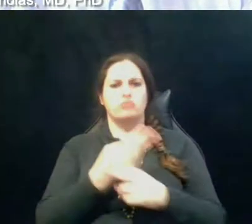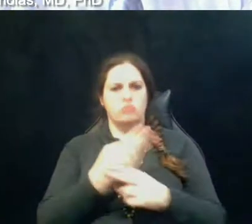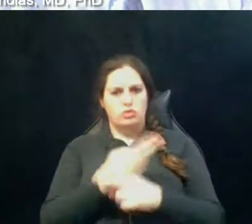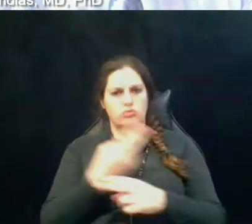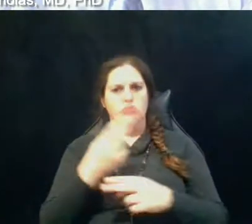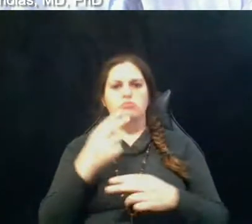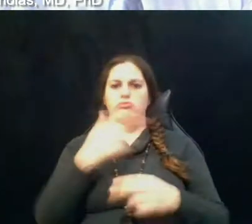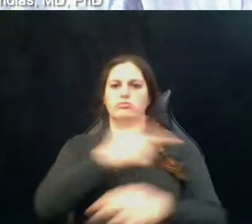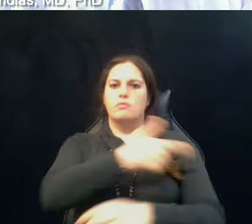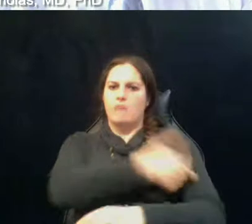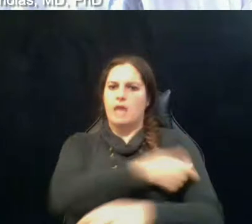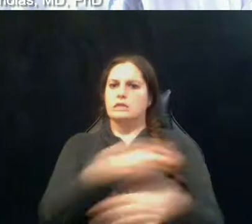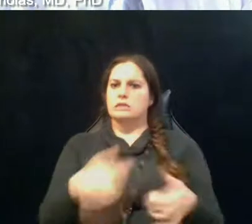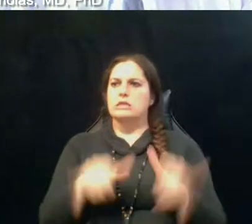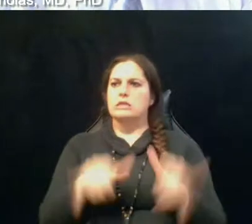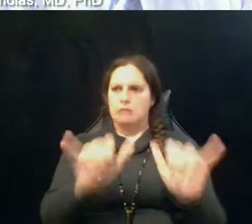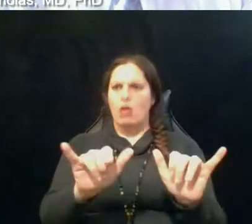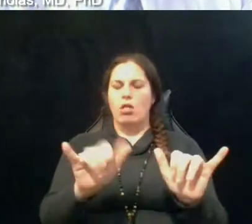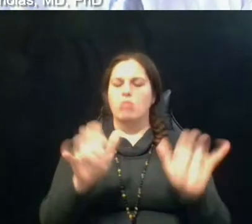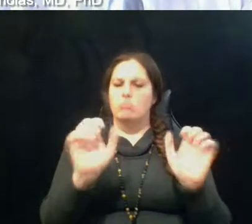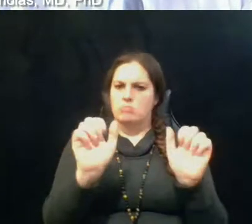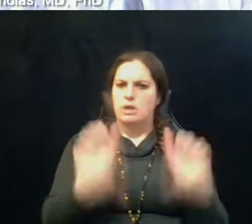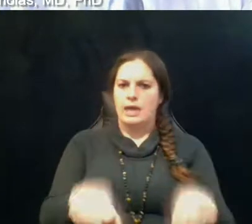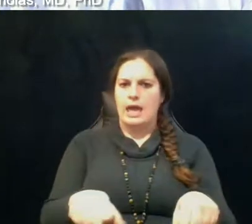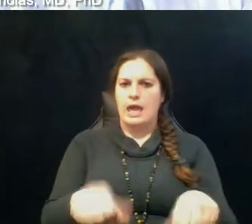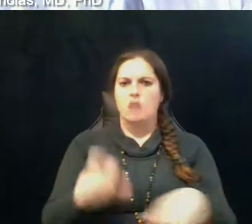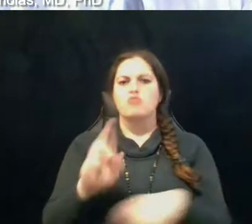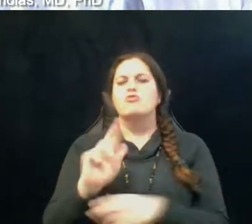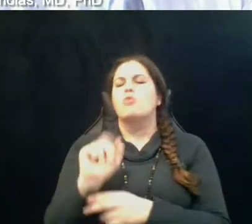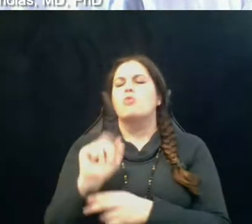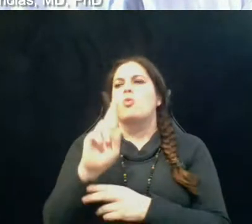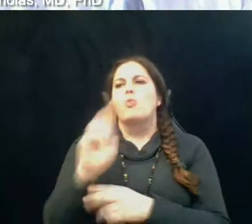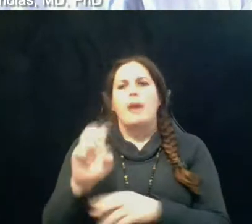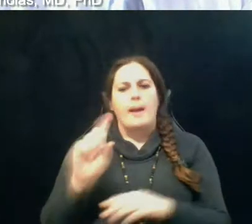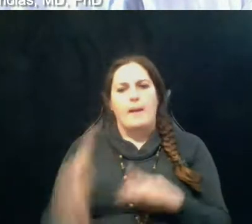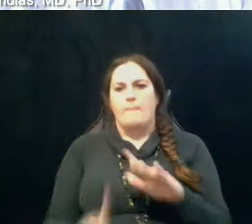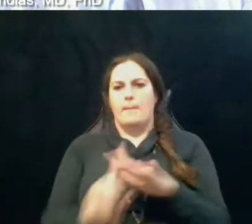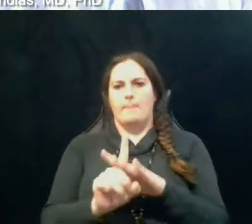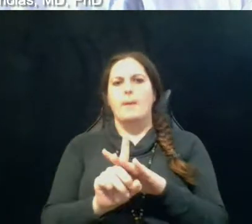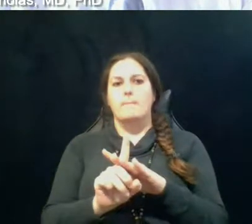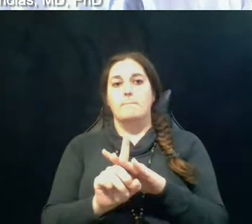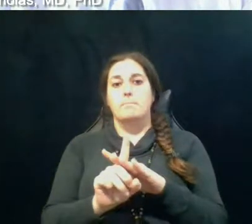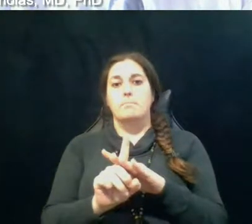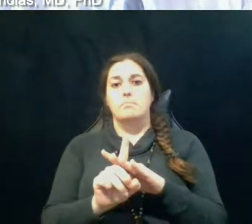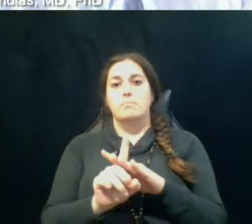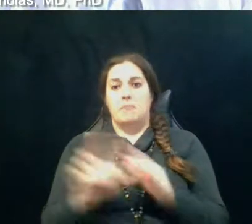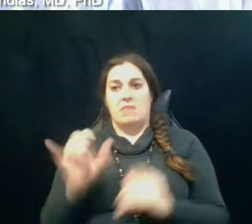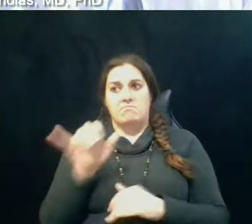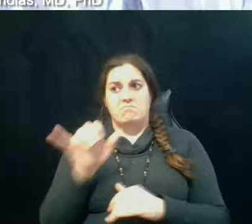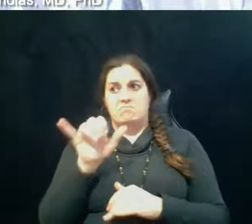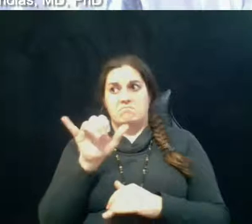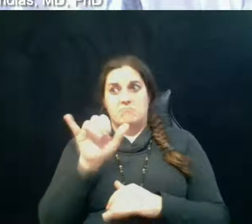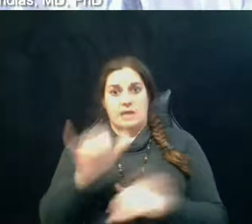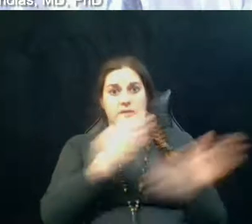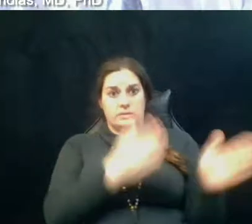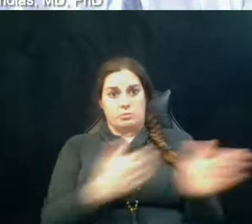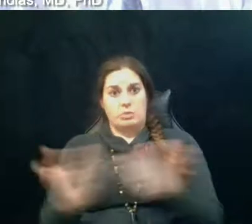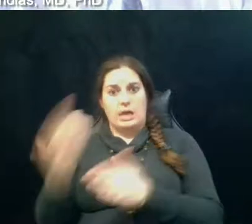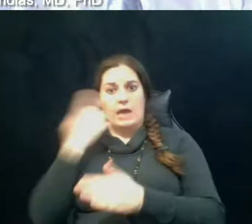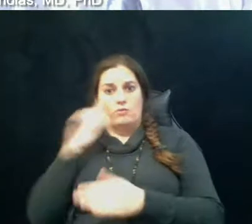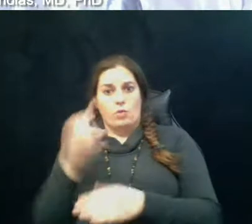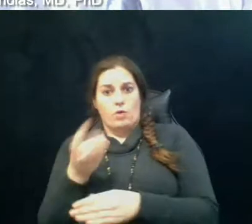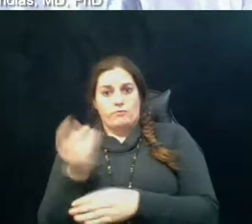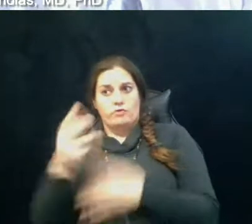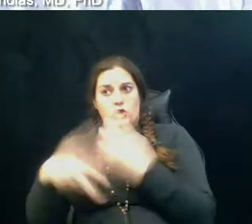a rare event. And they will continue to do that. That's planned for the next few years to have that degree